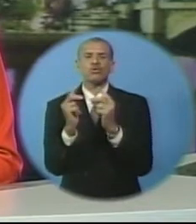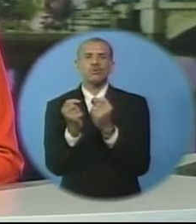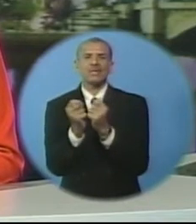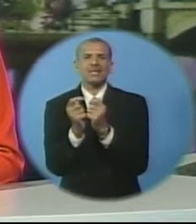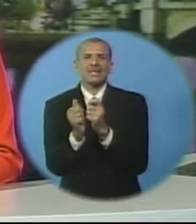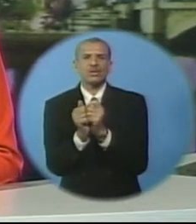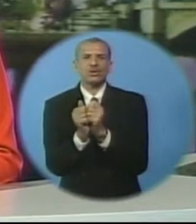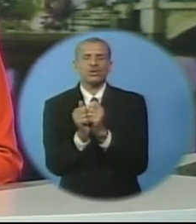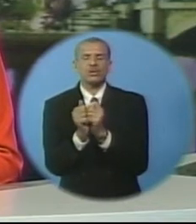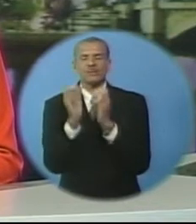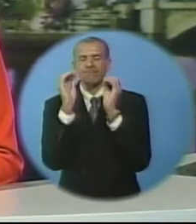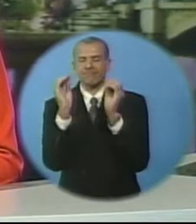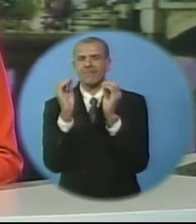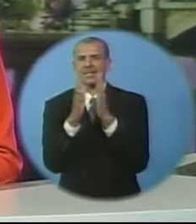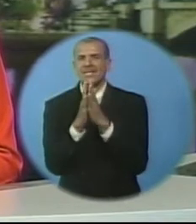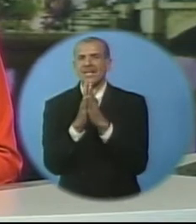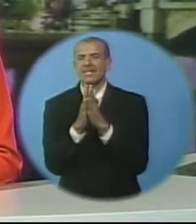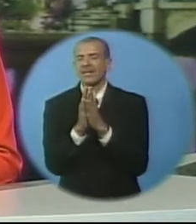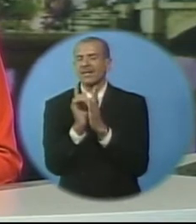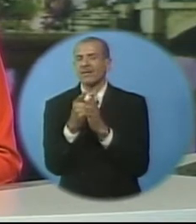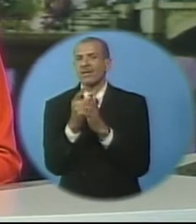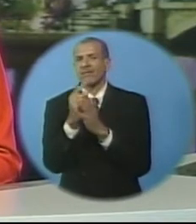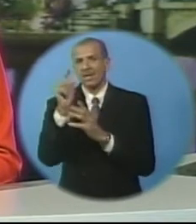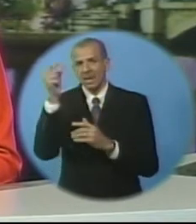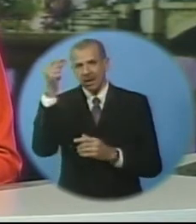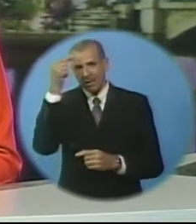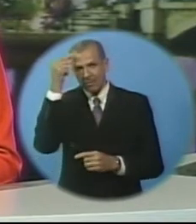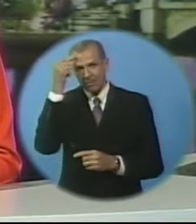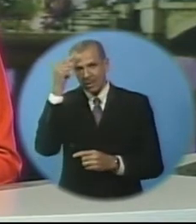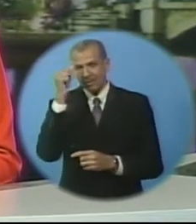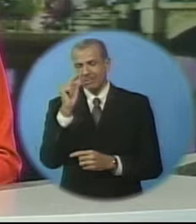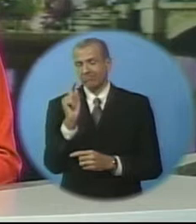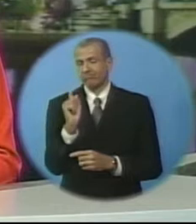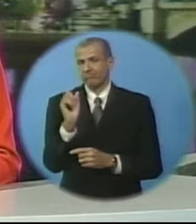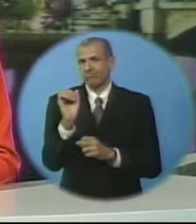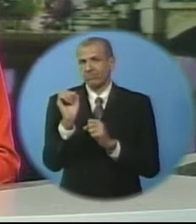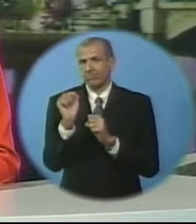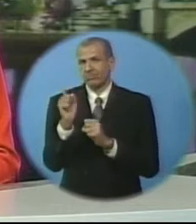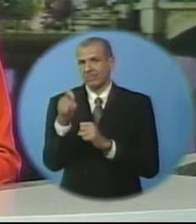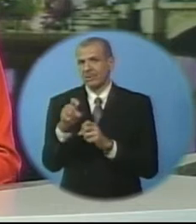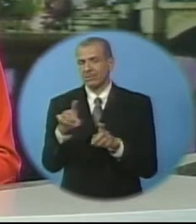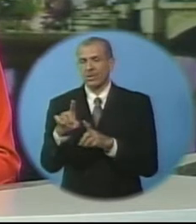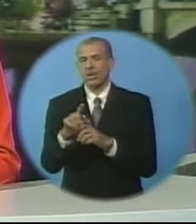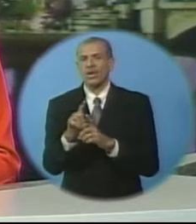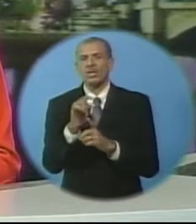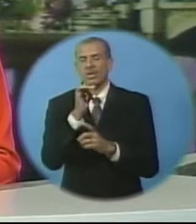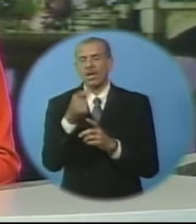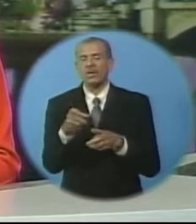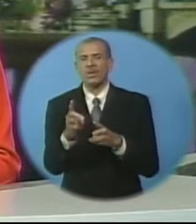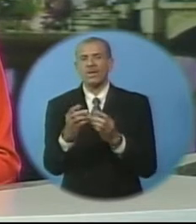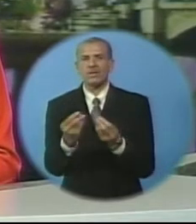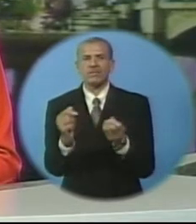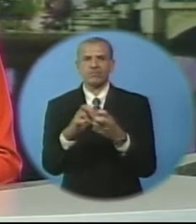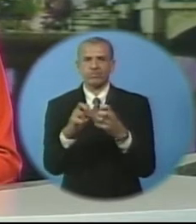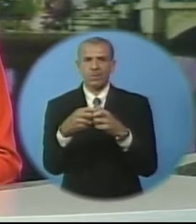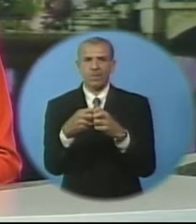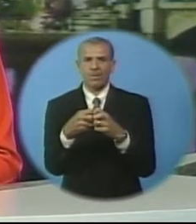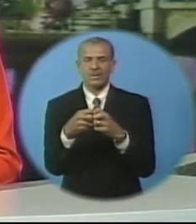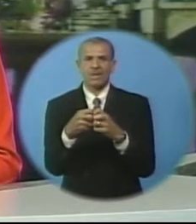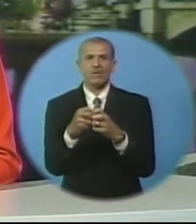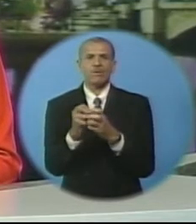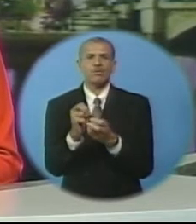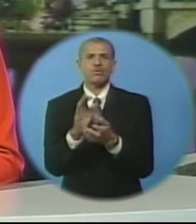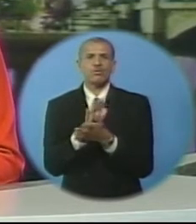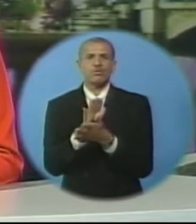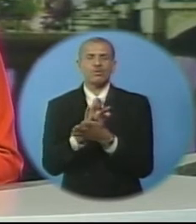Teachers. He says giving ultimatums to government is not the way to solve problems facing teachers and, by extension, the school